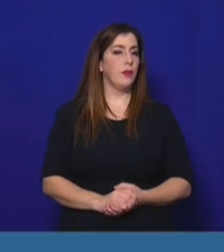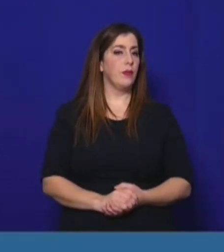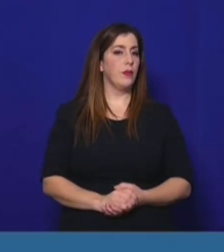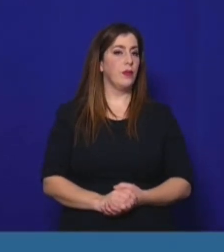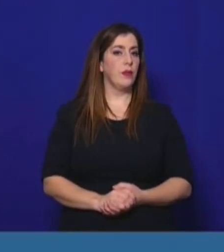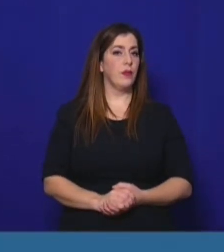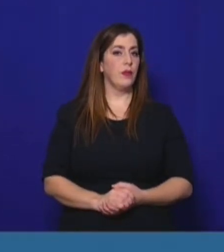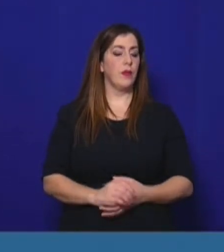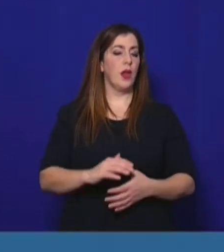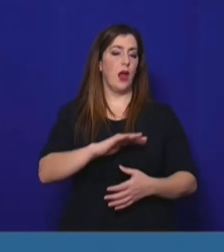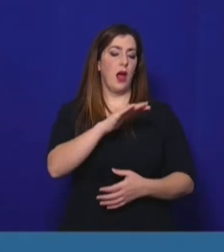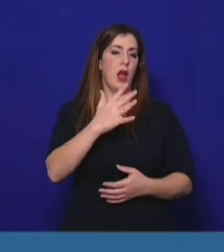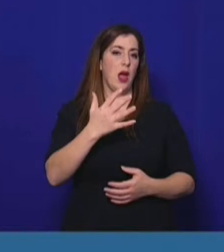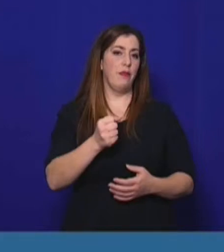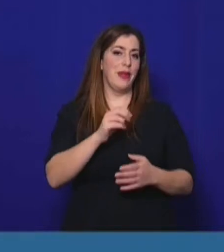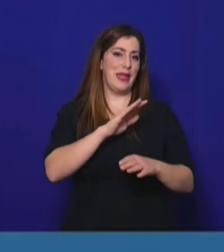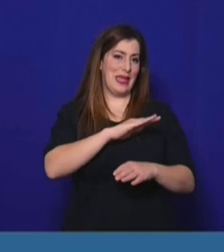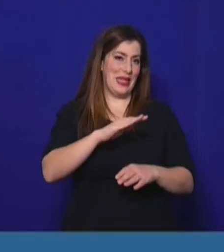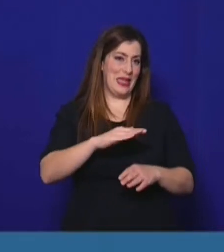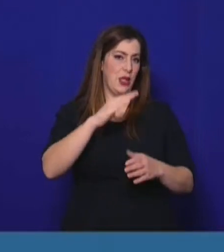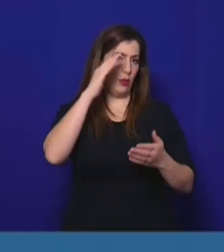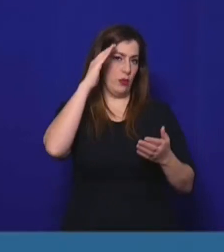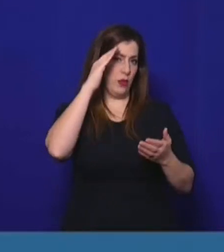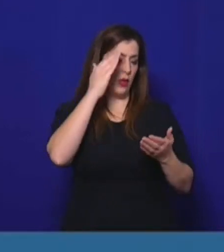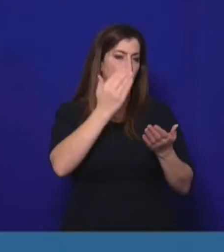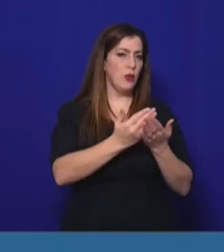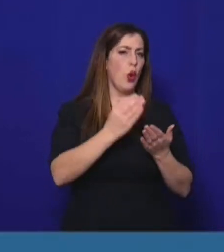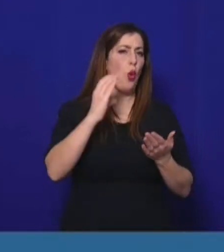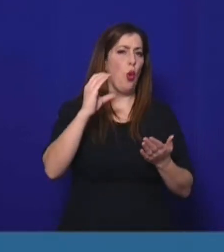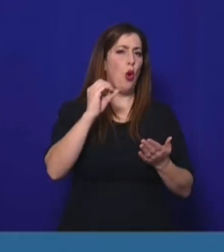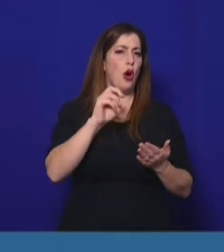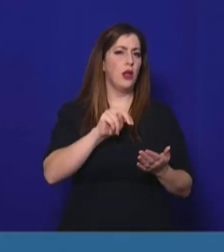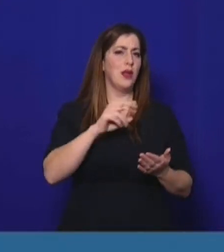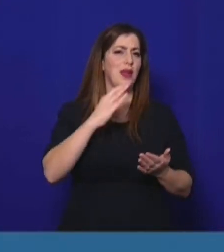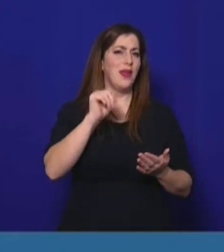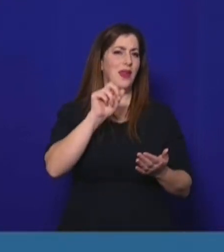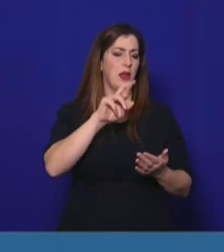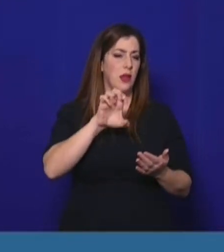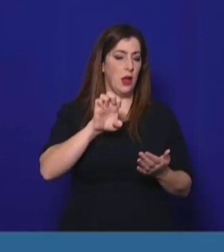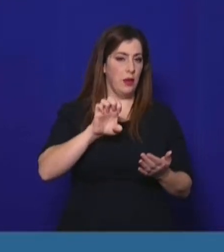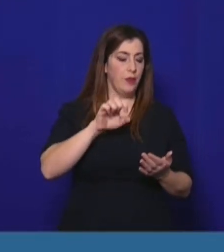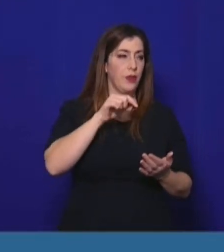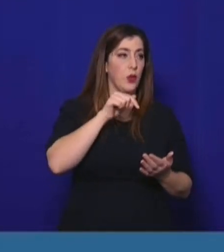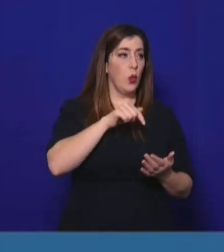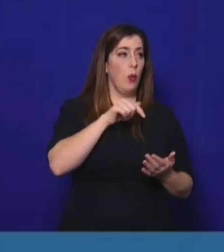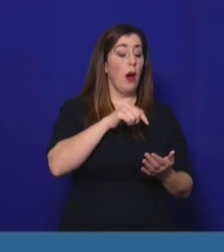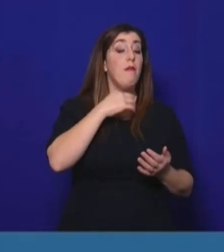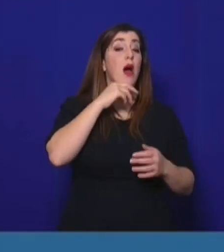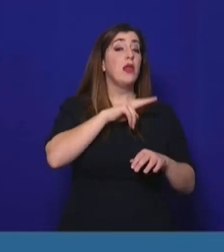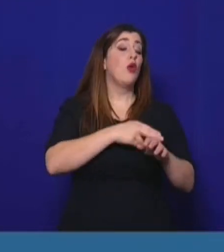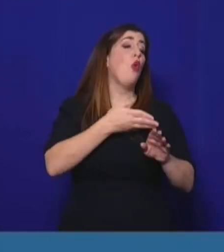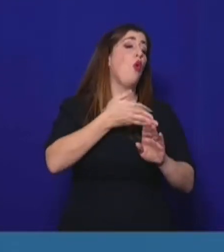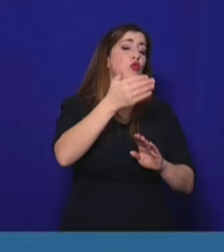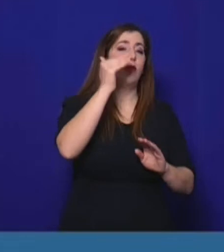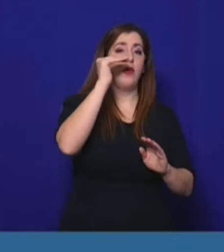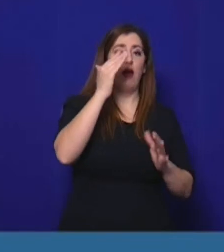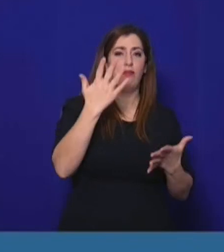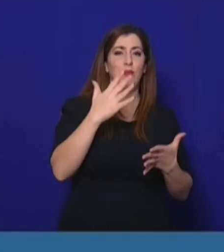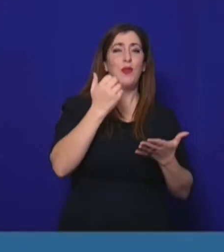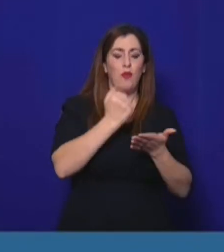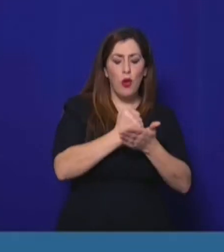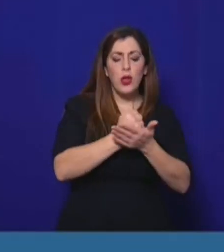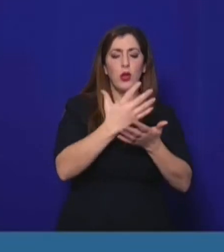reġistrati mal-Comcare għax dawn propju huma ma jkunx jistgħu joħorġu huma mid-dar għas jekk ikollhom għajnuna. Nafu wkoll li hemm